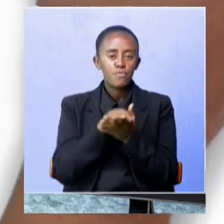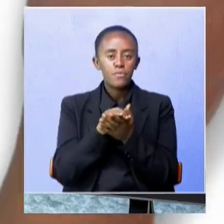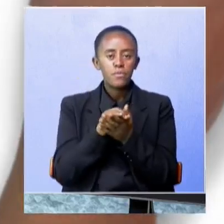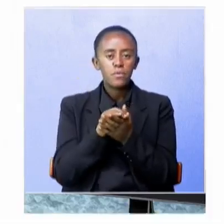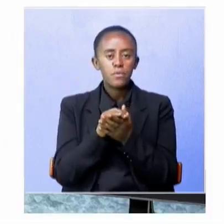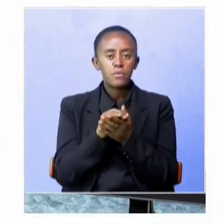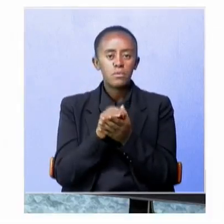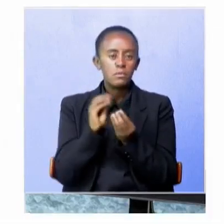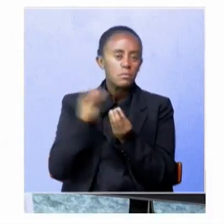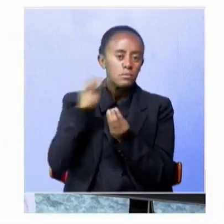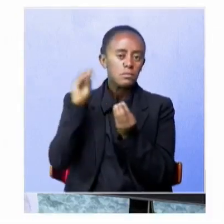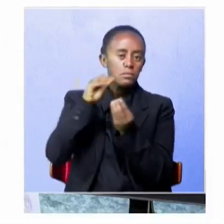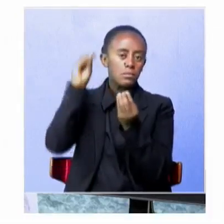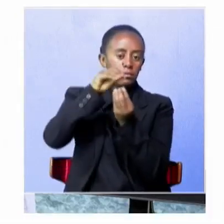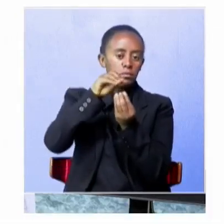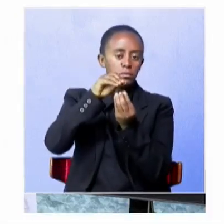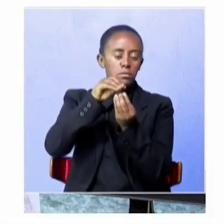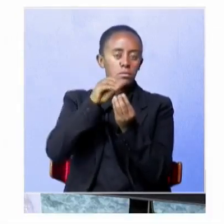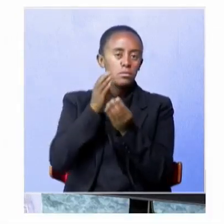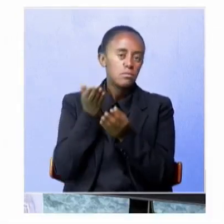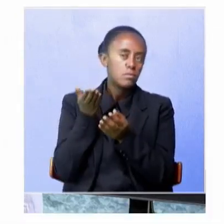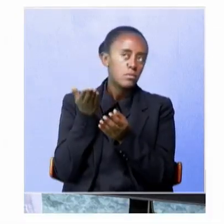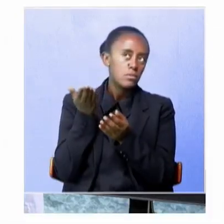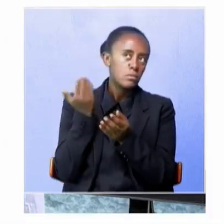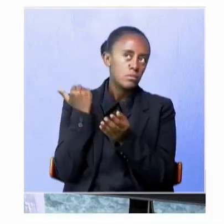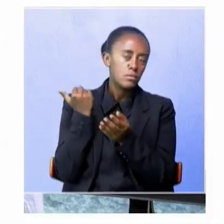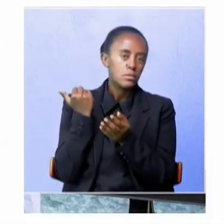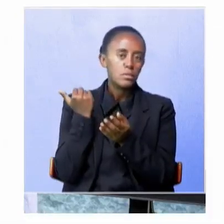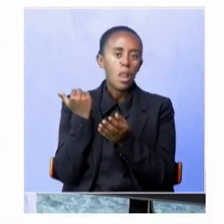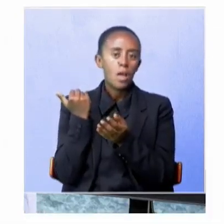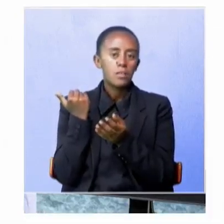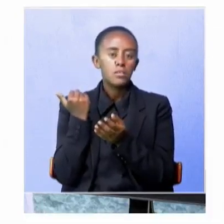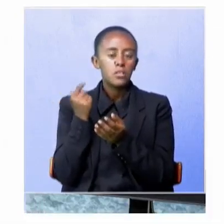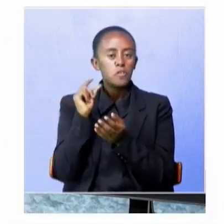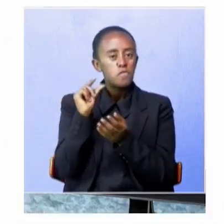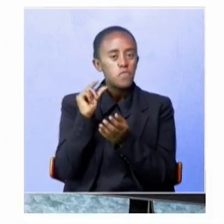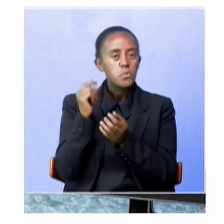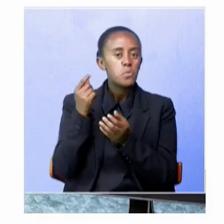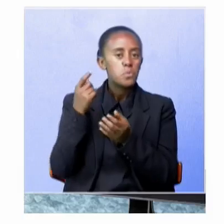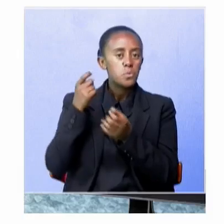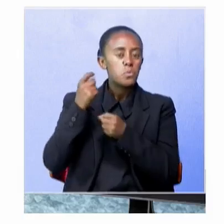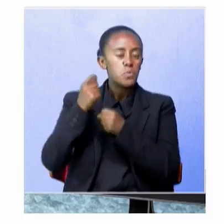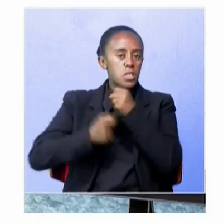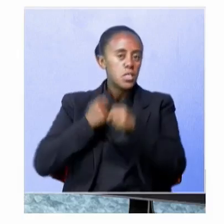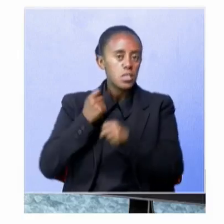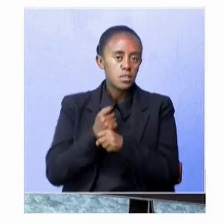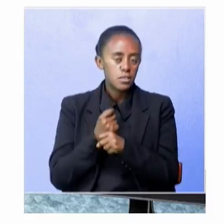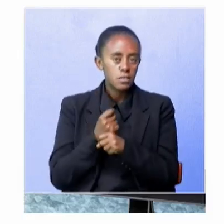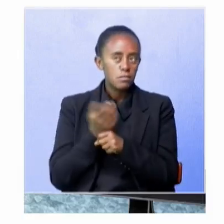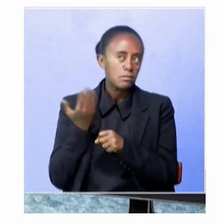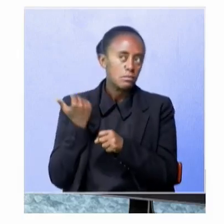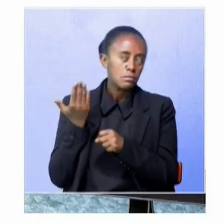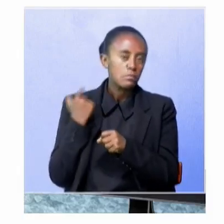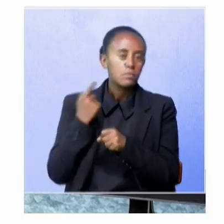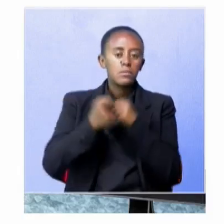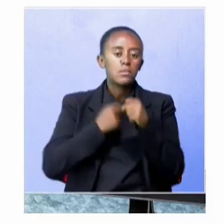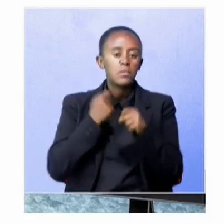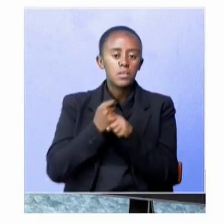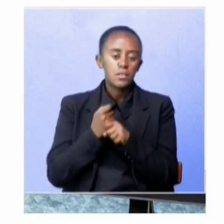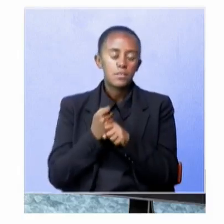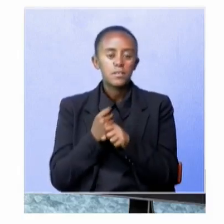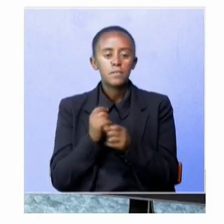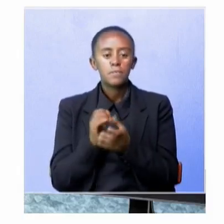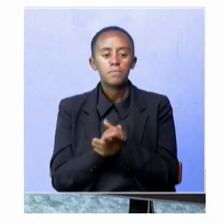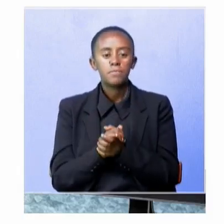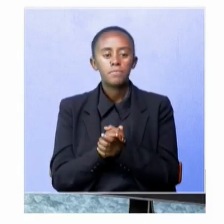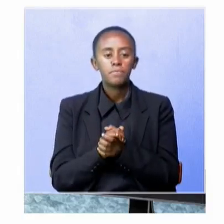over the last few years. Over the last